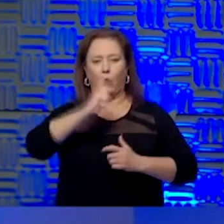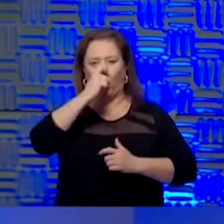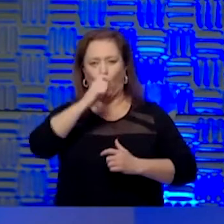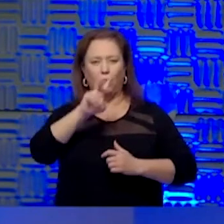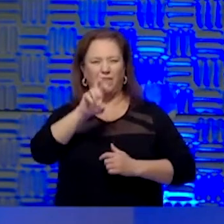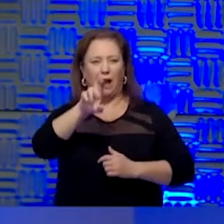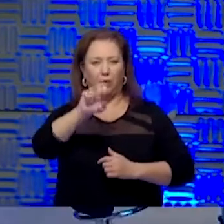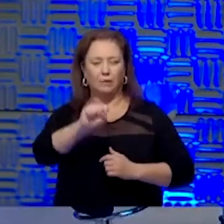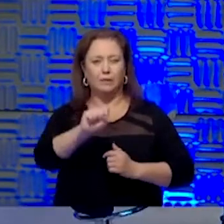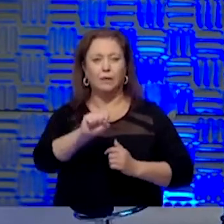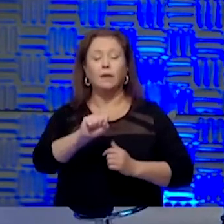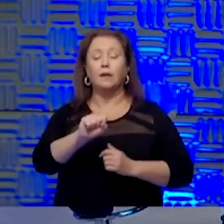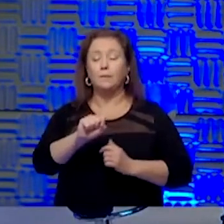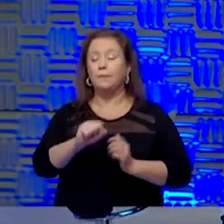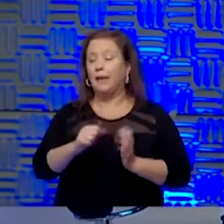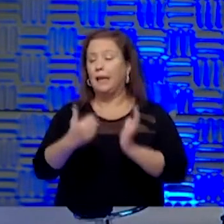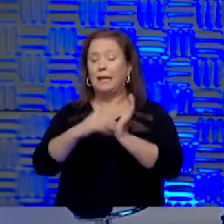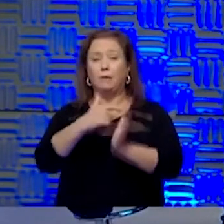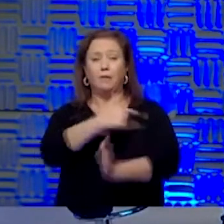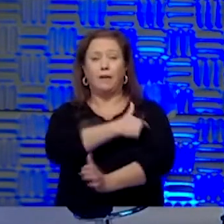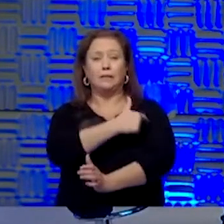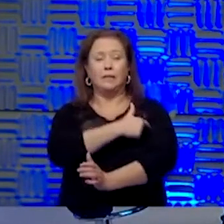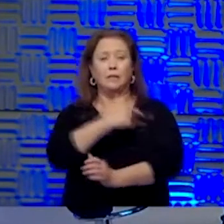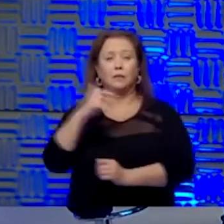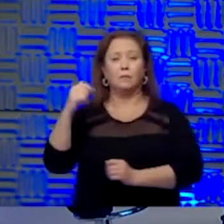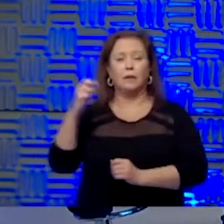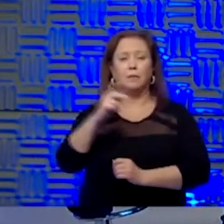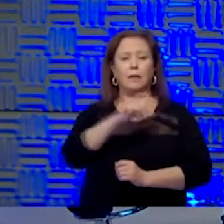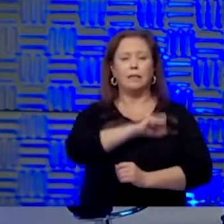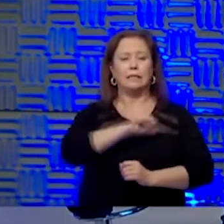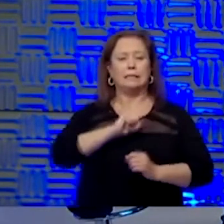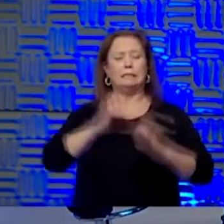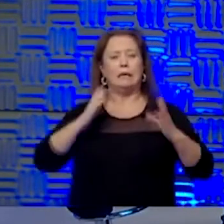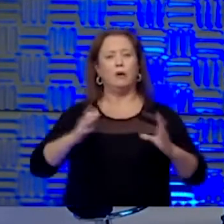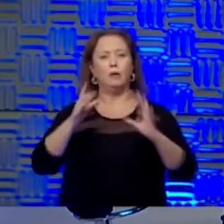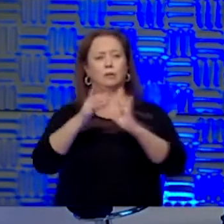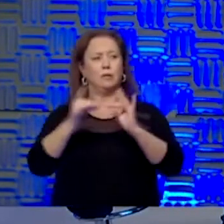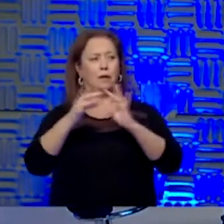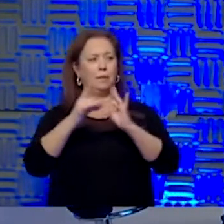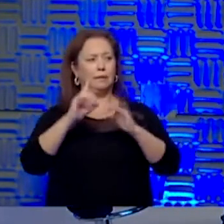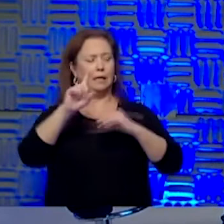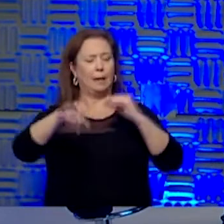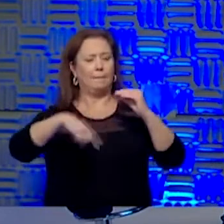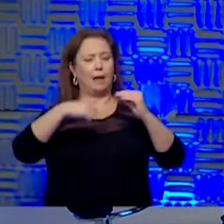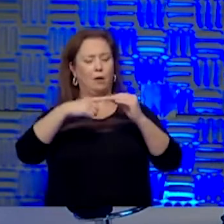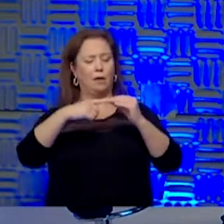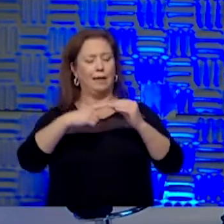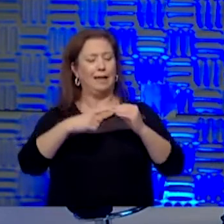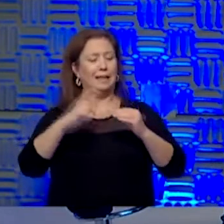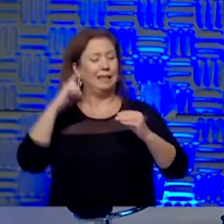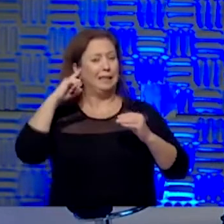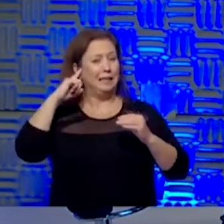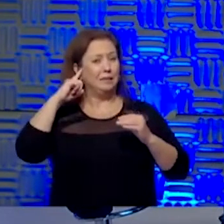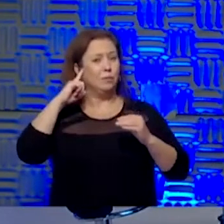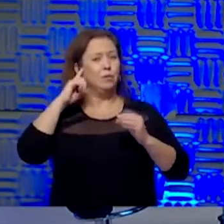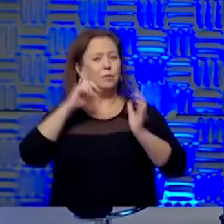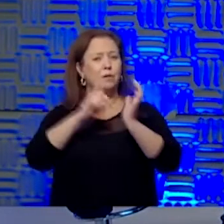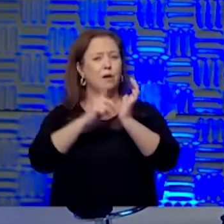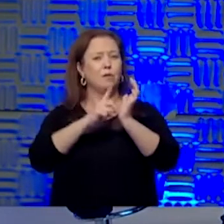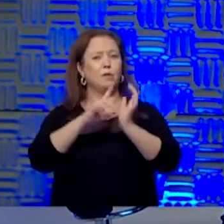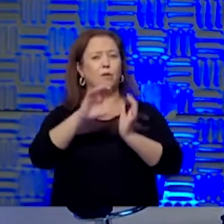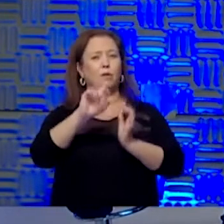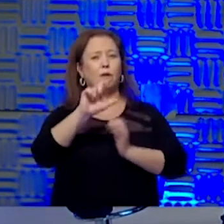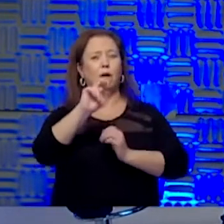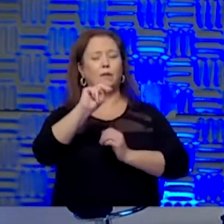the thing about vaccination, and again, I want to return to the Senator's comments about the things we heard from Dr. Collins, from the head